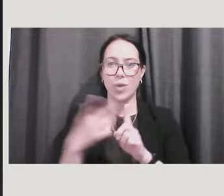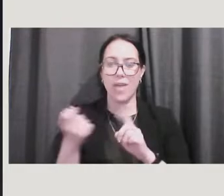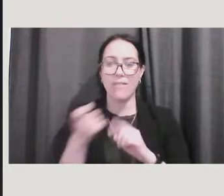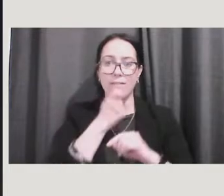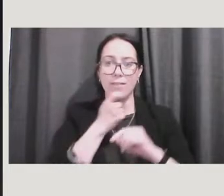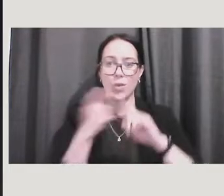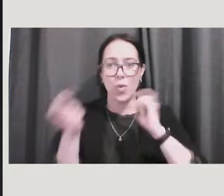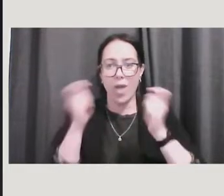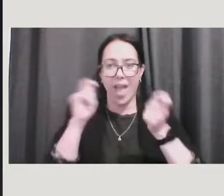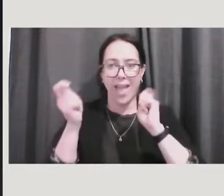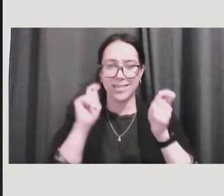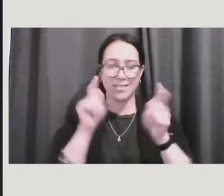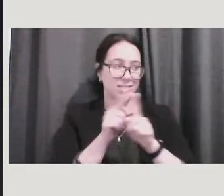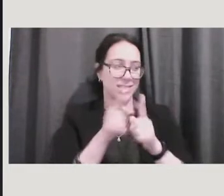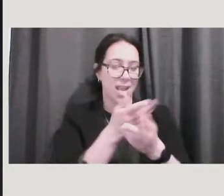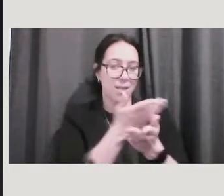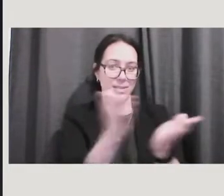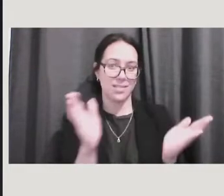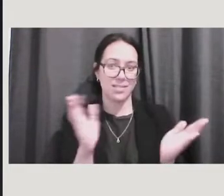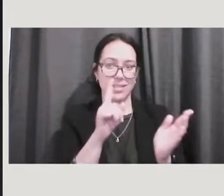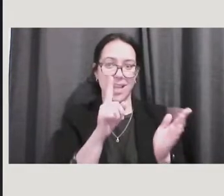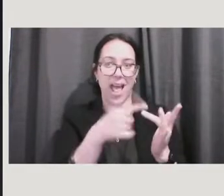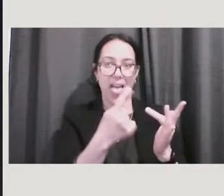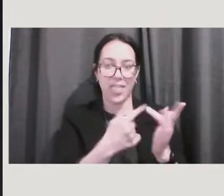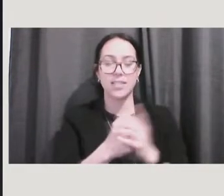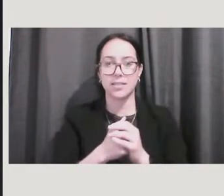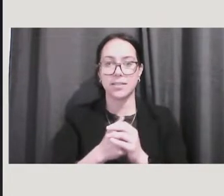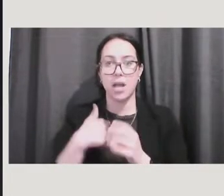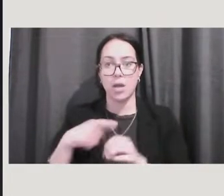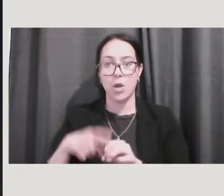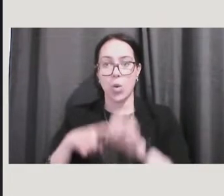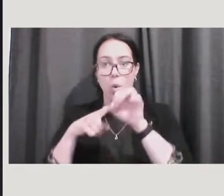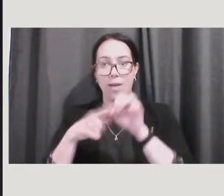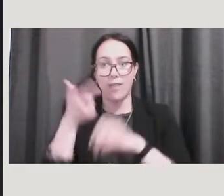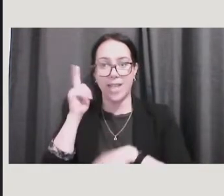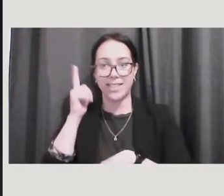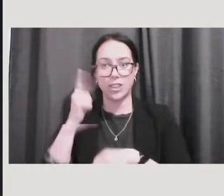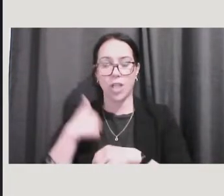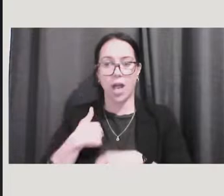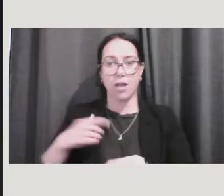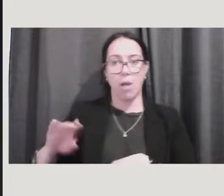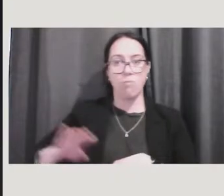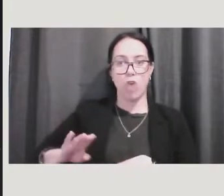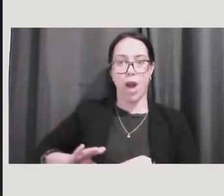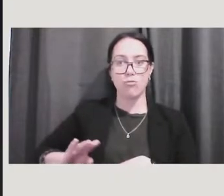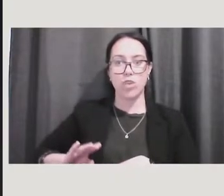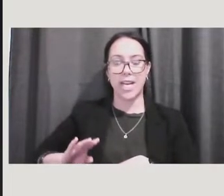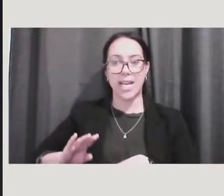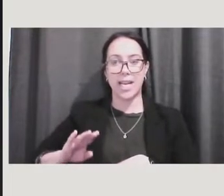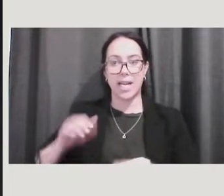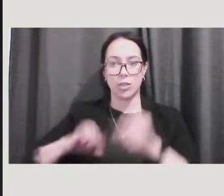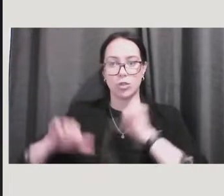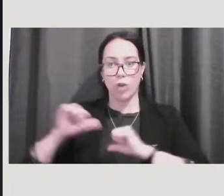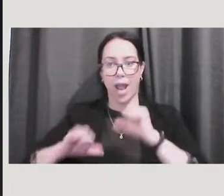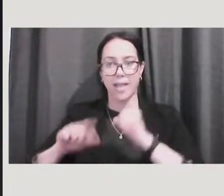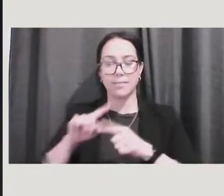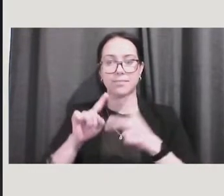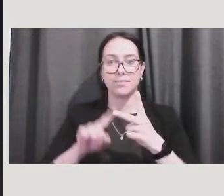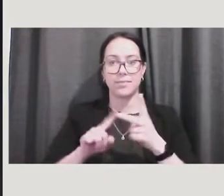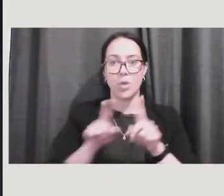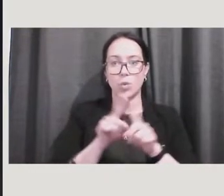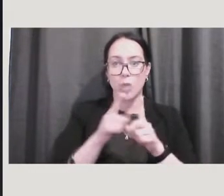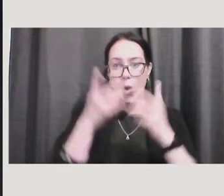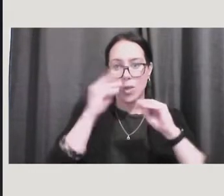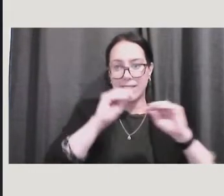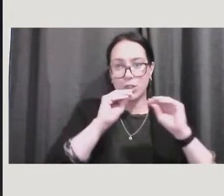like many others do um so I'm a teacher by trade so primary trained um but also in education at the moment and